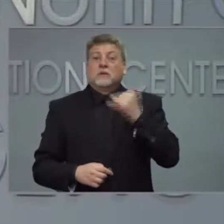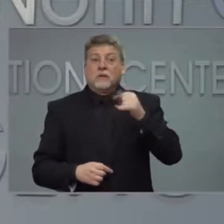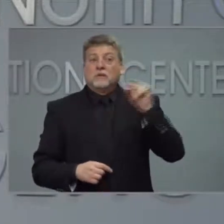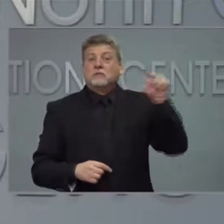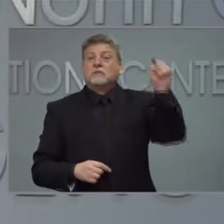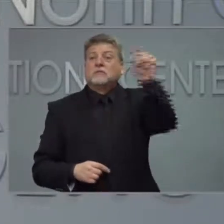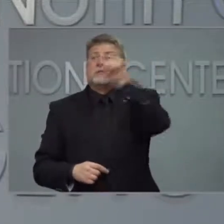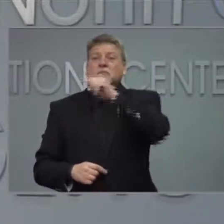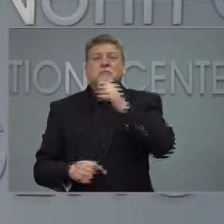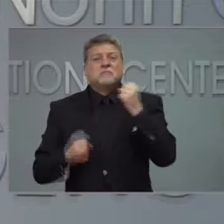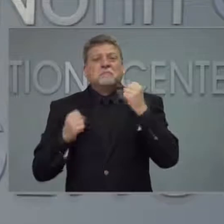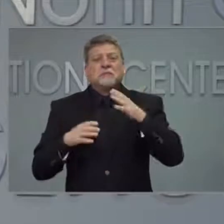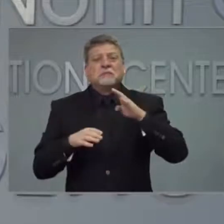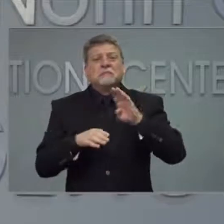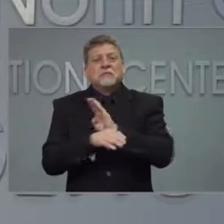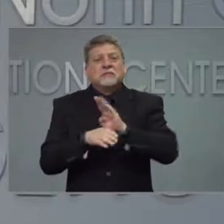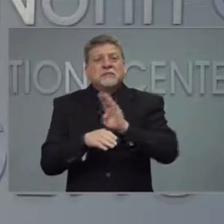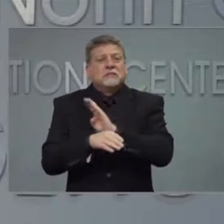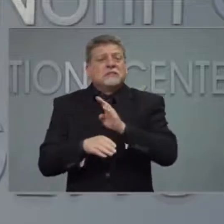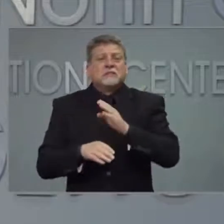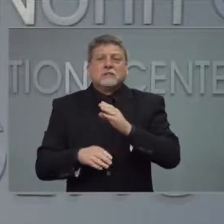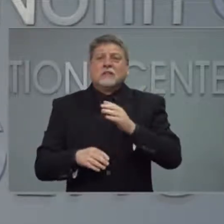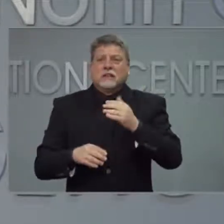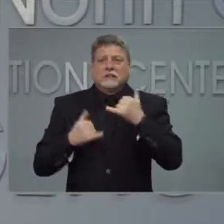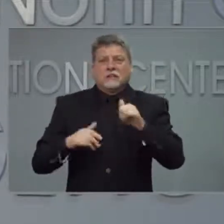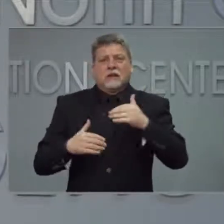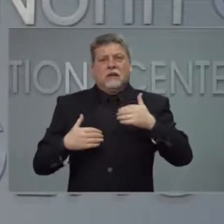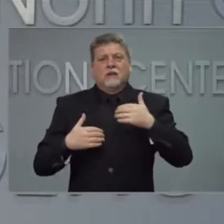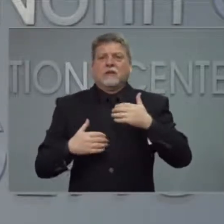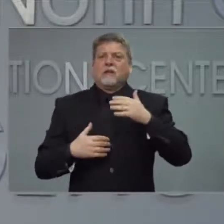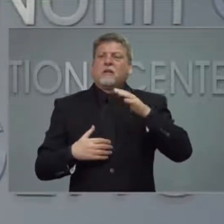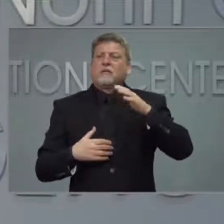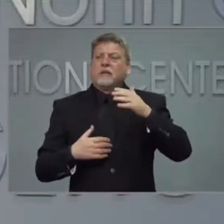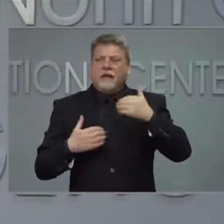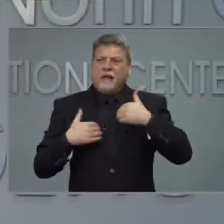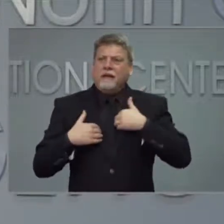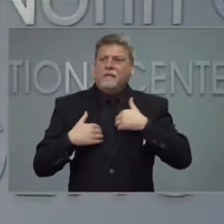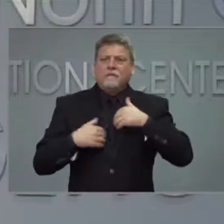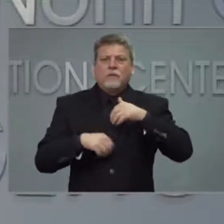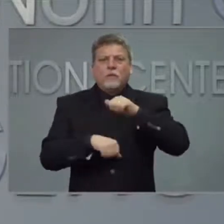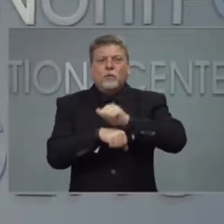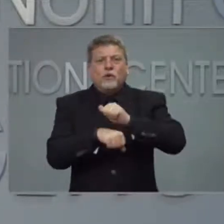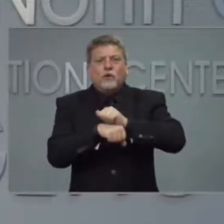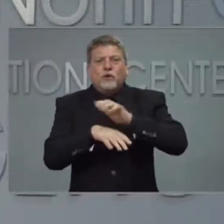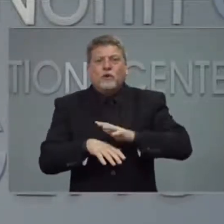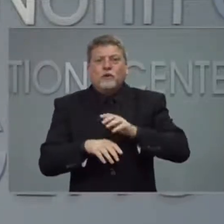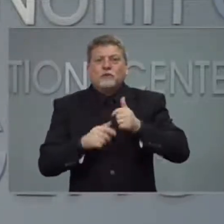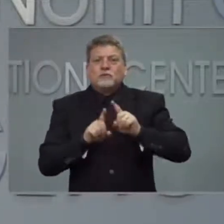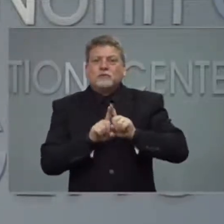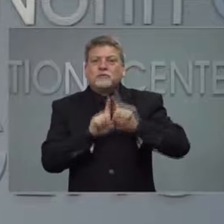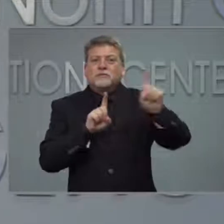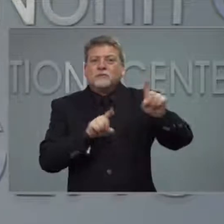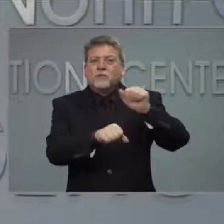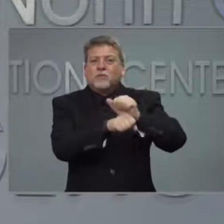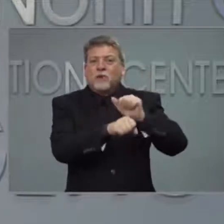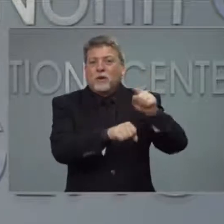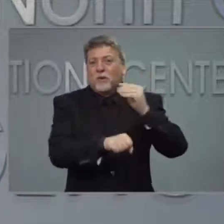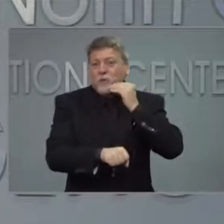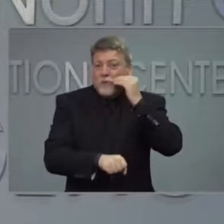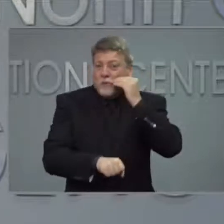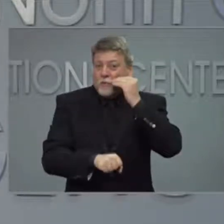lot of employees working remotely right now? Should they bring some of them back under this